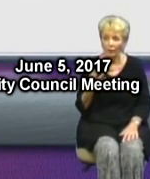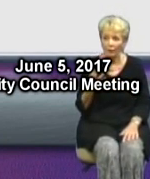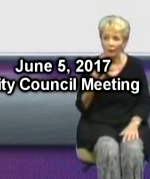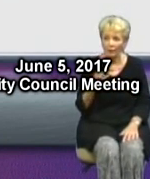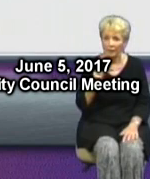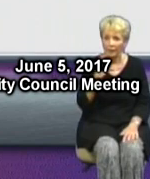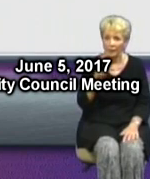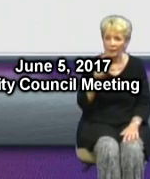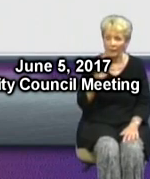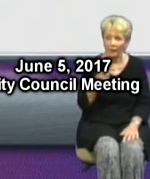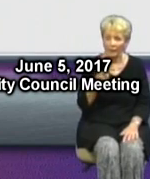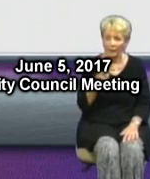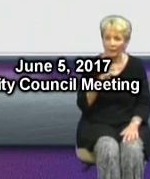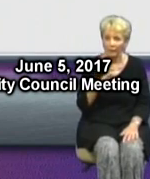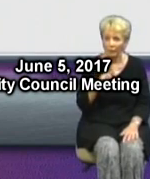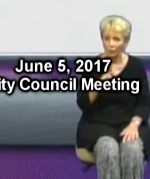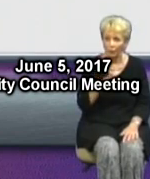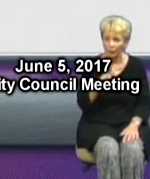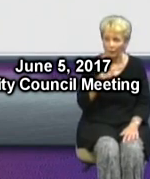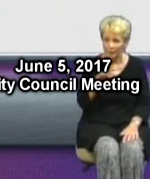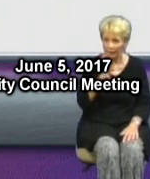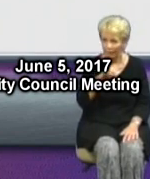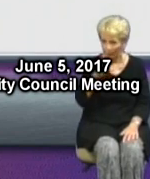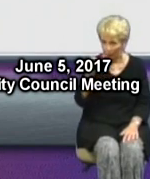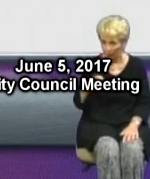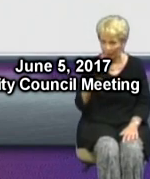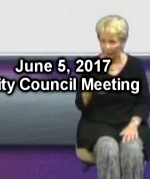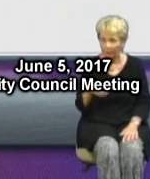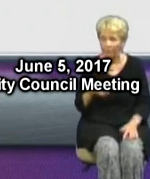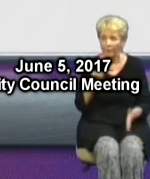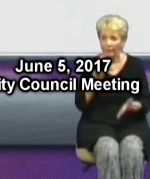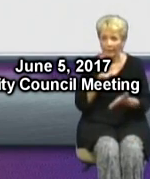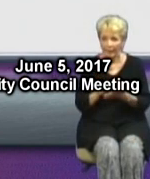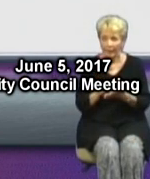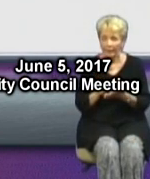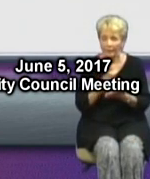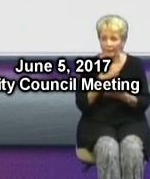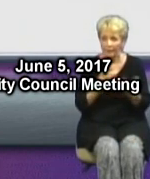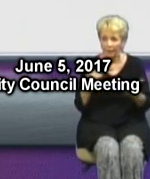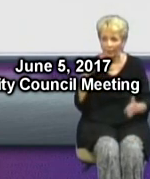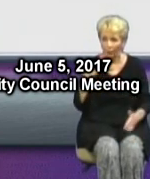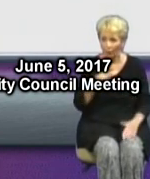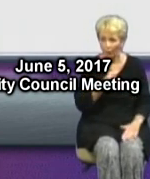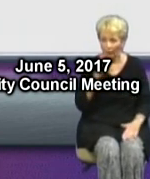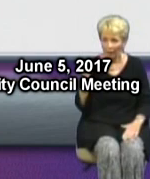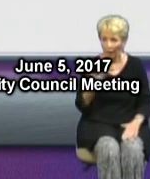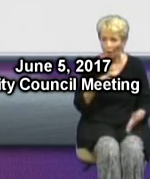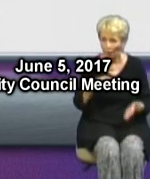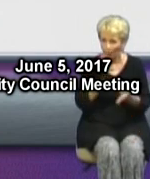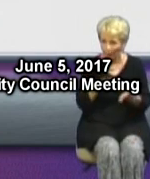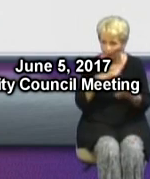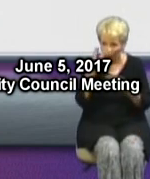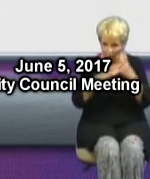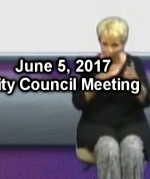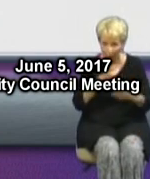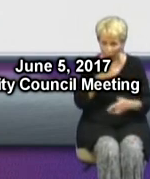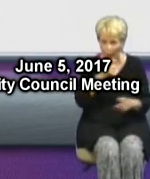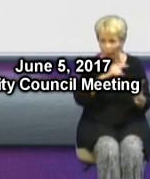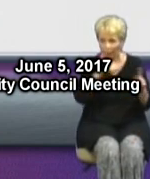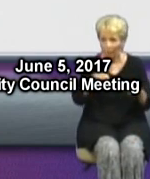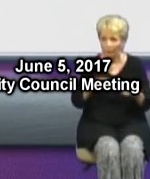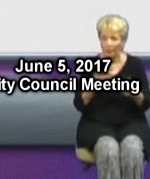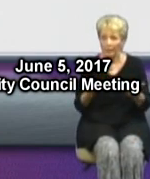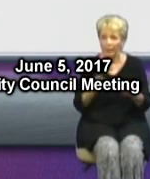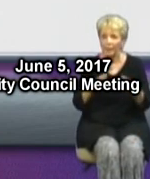sales tax has grown 27%. And that is something that we all pay, and that visitors and everyone who comes to